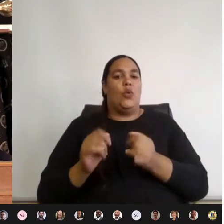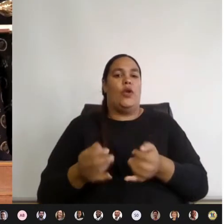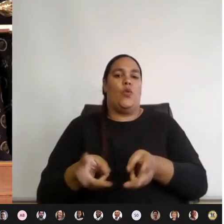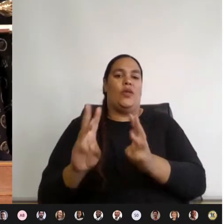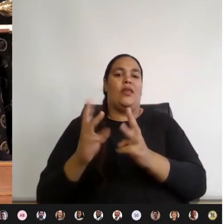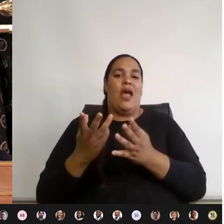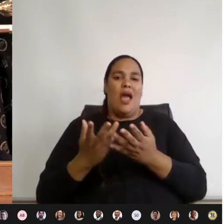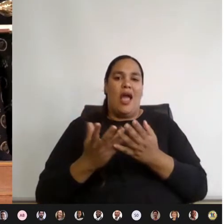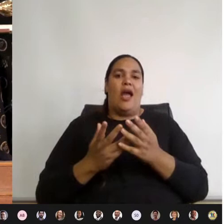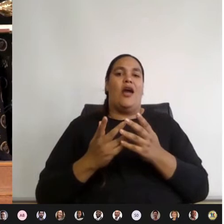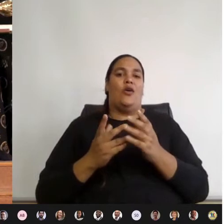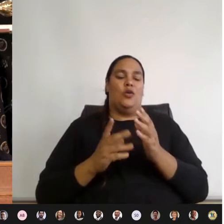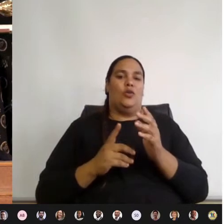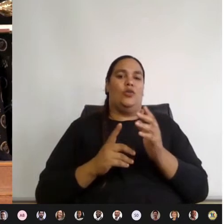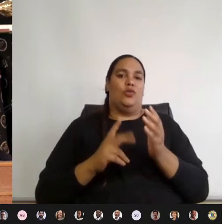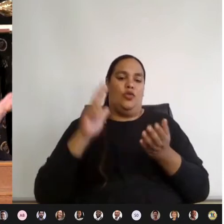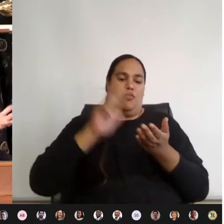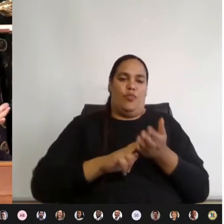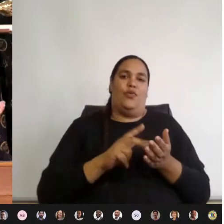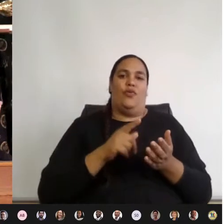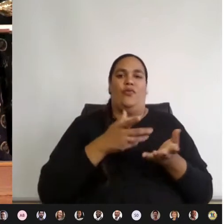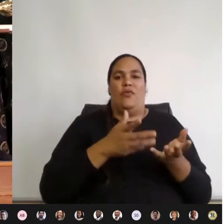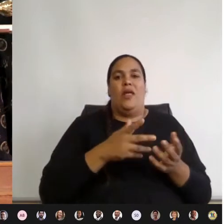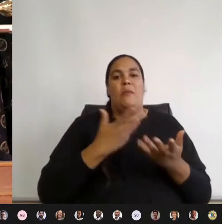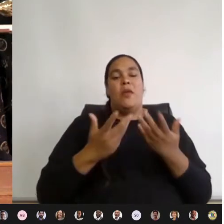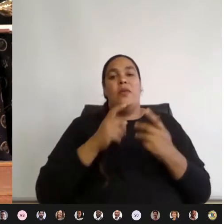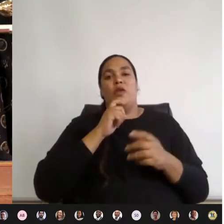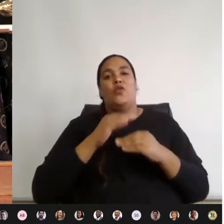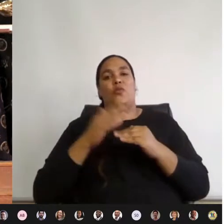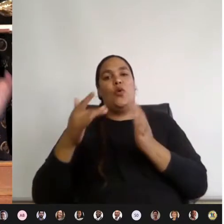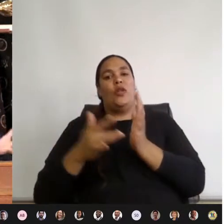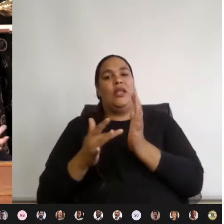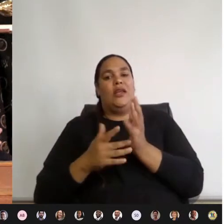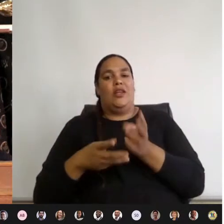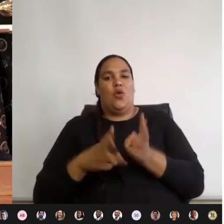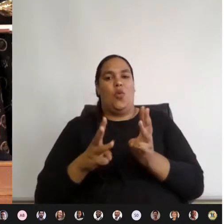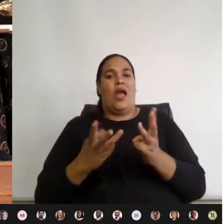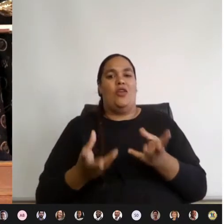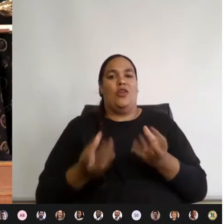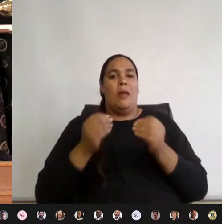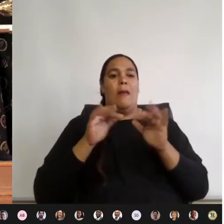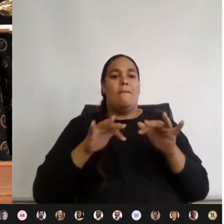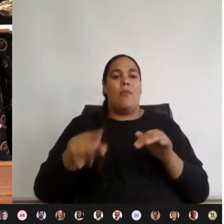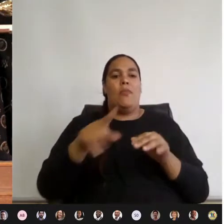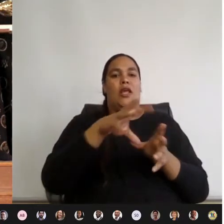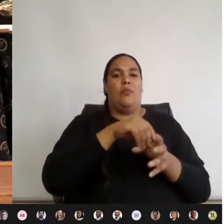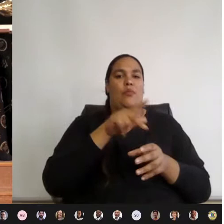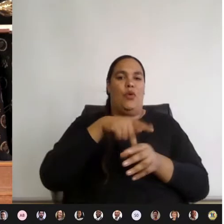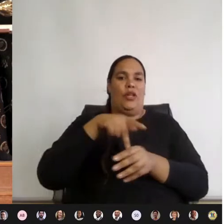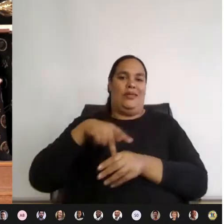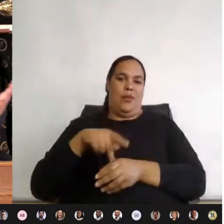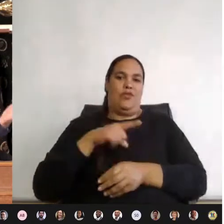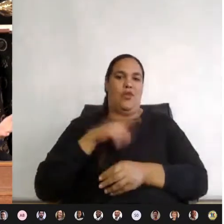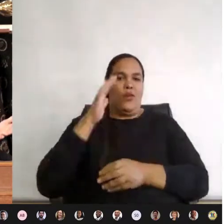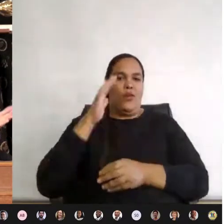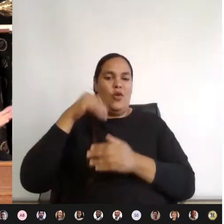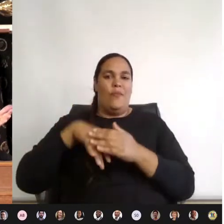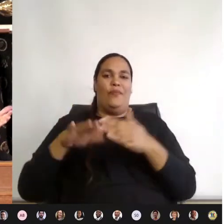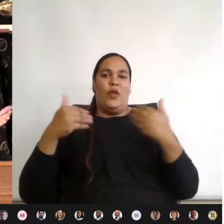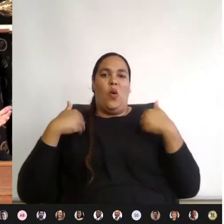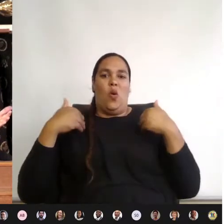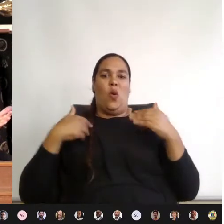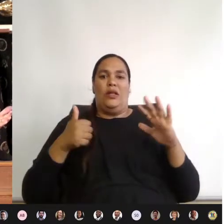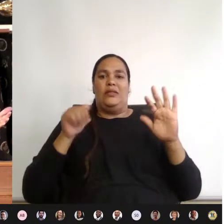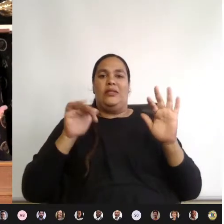passing legislation. Let's use more technological mechanisms of getting public participation in, because we all know you go into those halls and 6 people